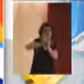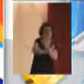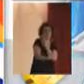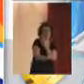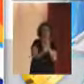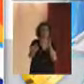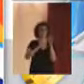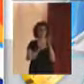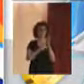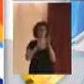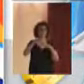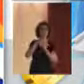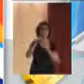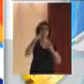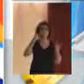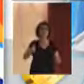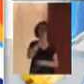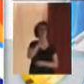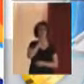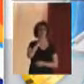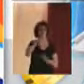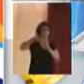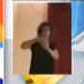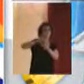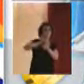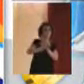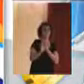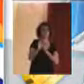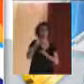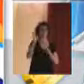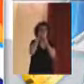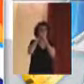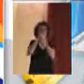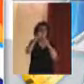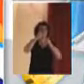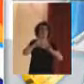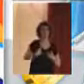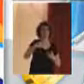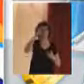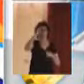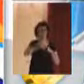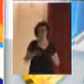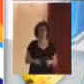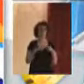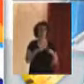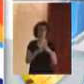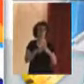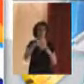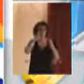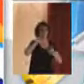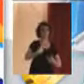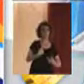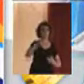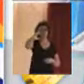CIF is a holistic description of your health status, a biological,